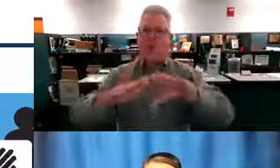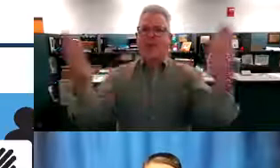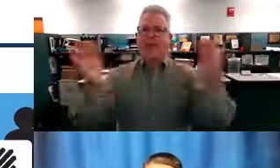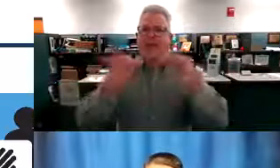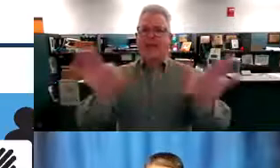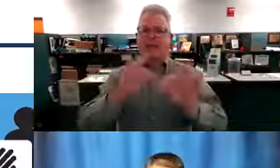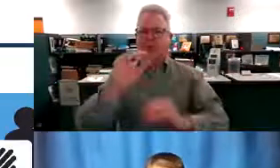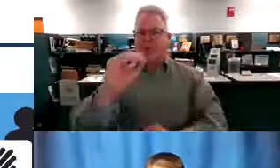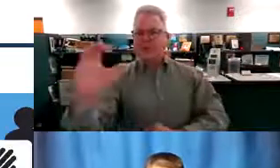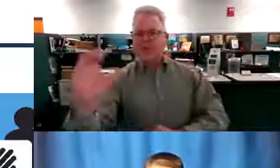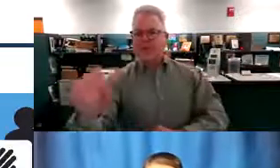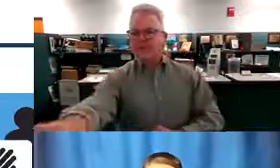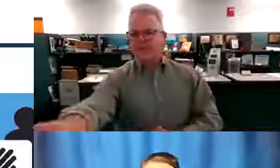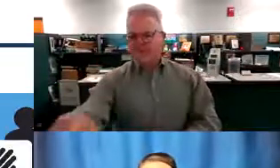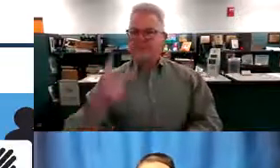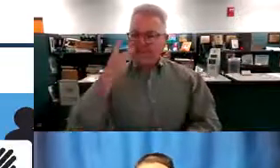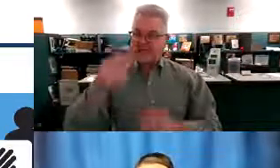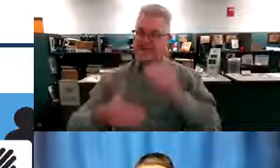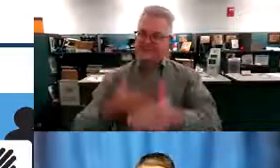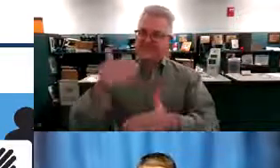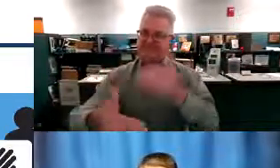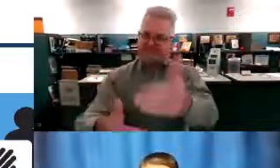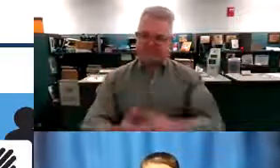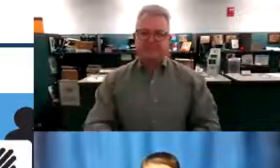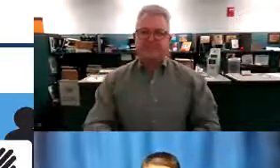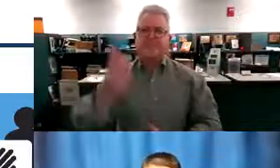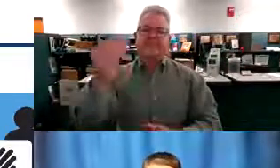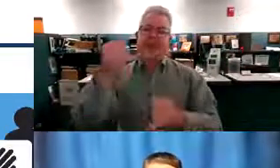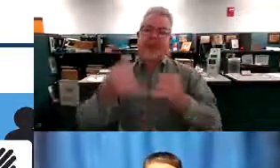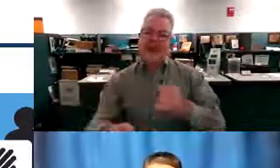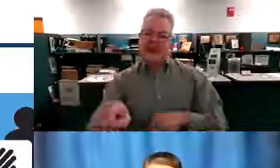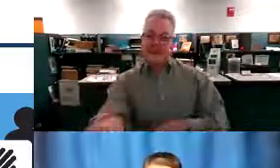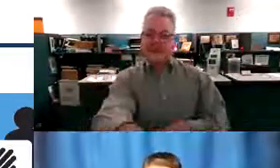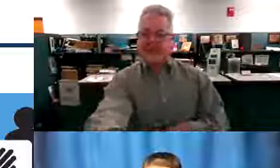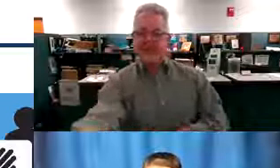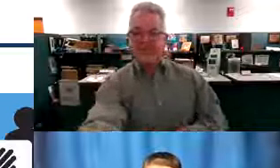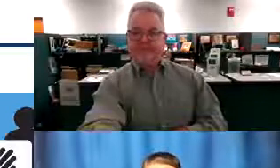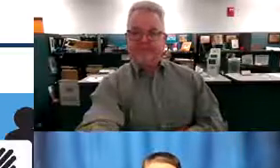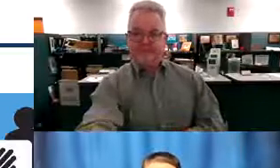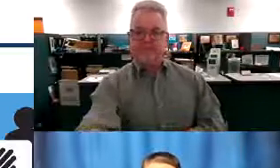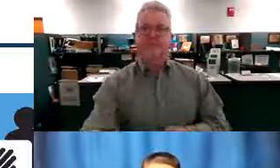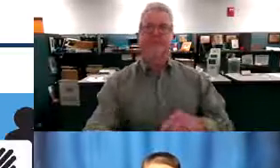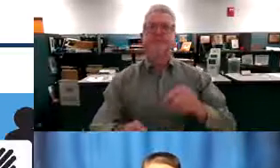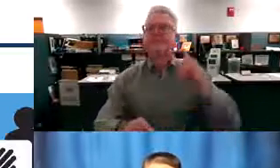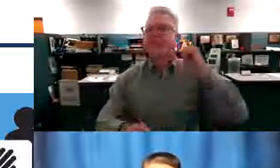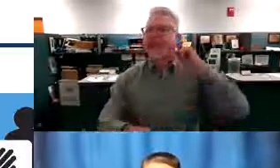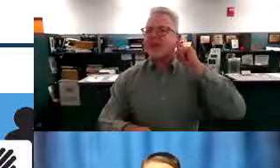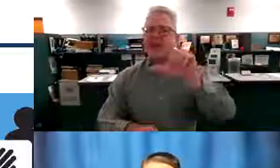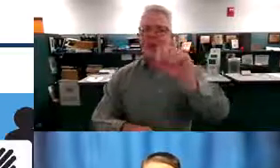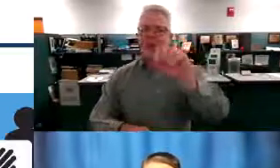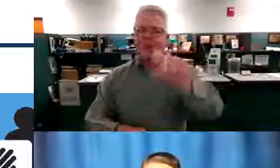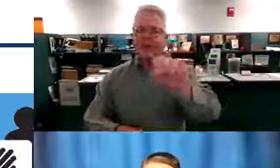movie theaters not having captioning, and now they have open caption at movie theaters. So we're making progress there. The last one